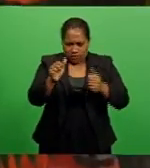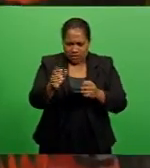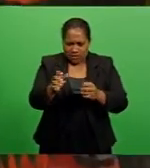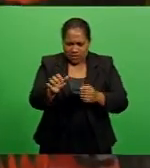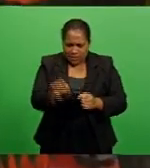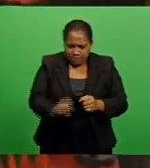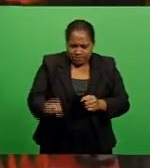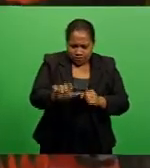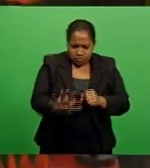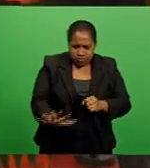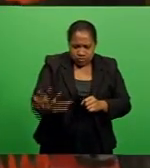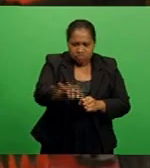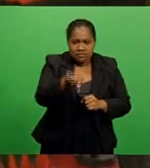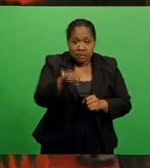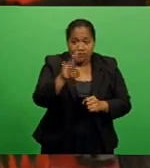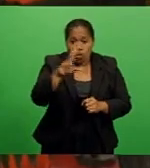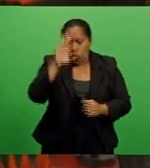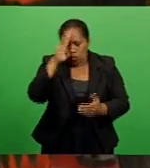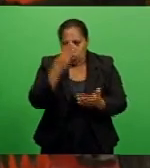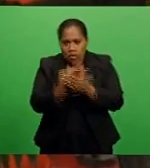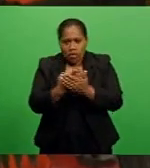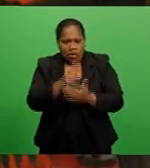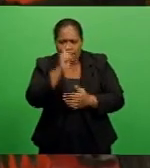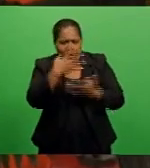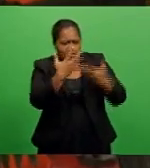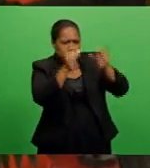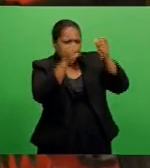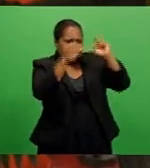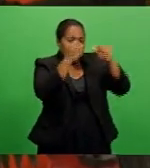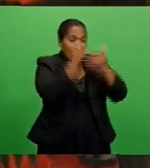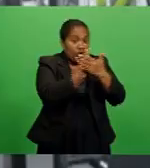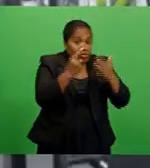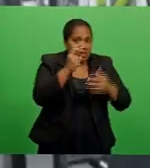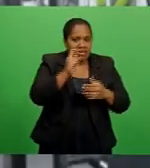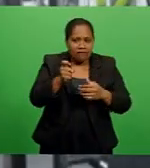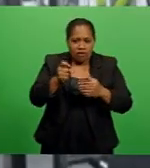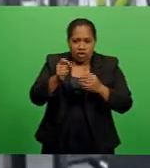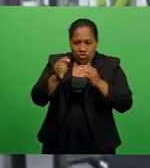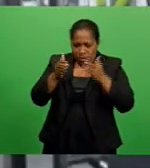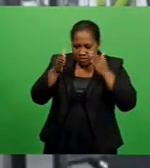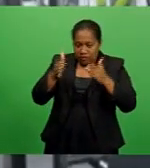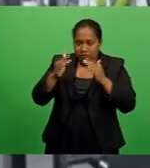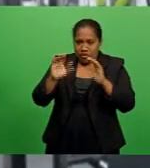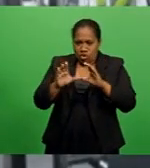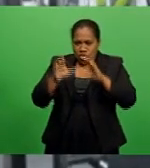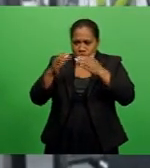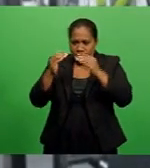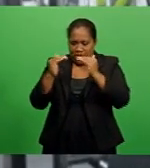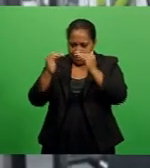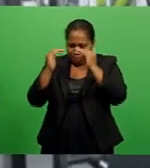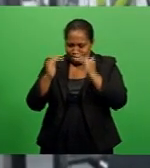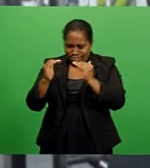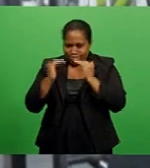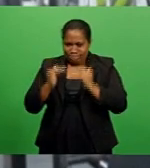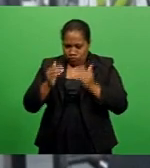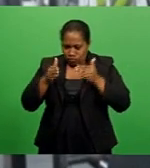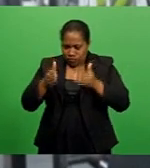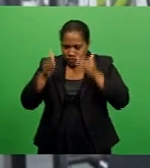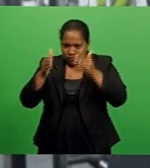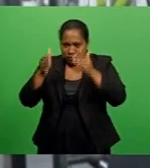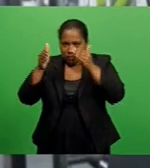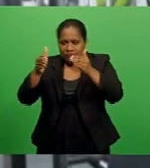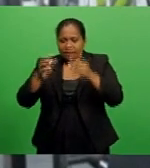And we won't succeed unless we concentrate more on age group boxing. More than 20 young boxers will be part of the